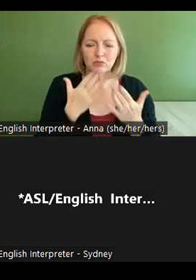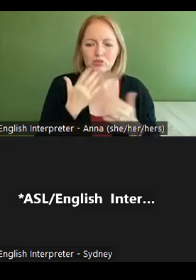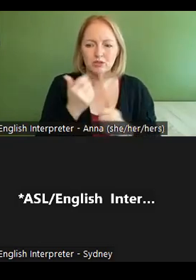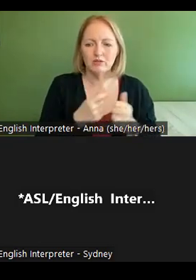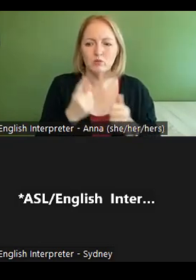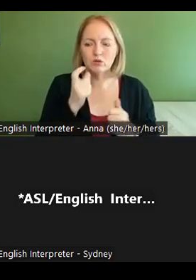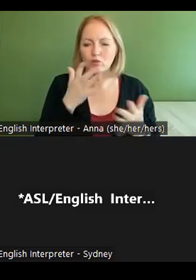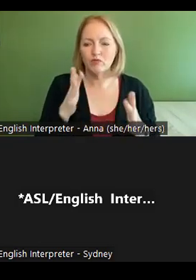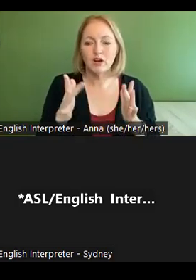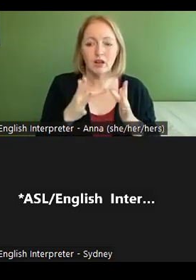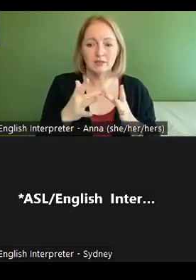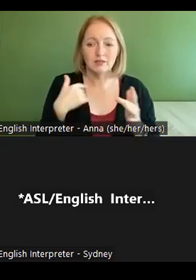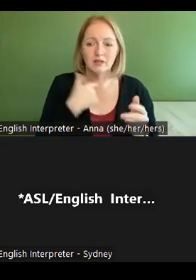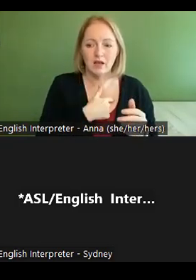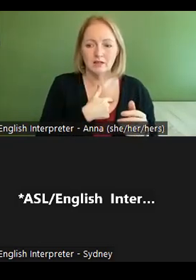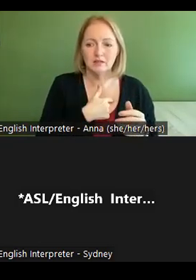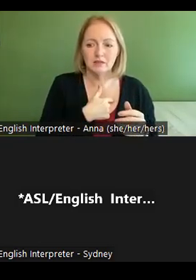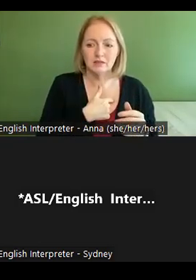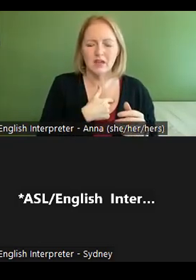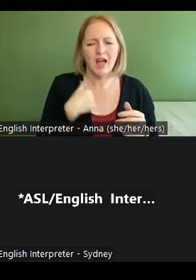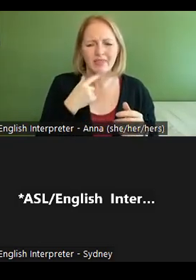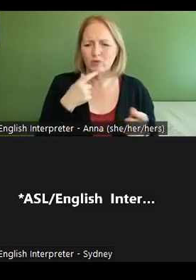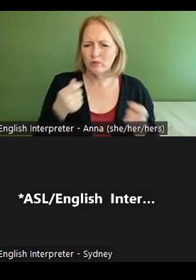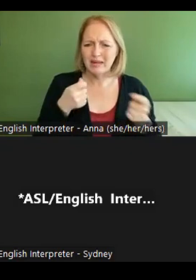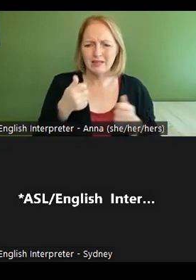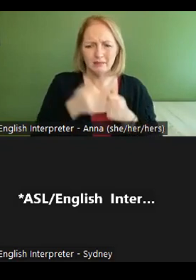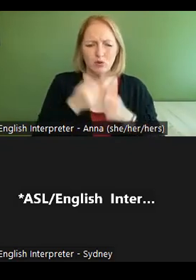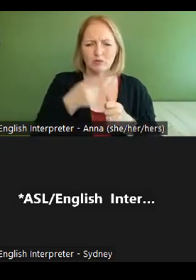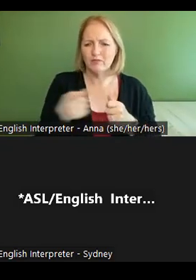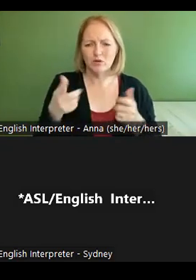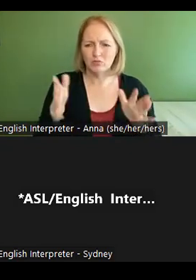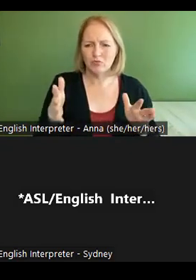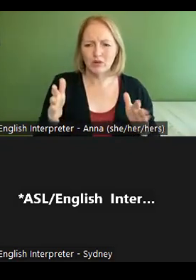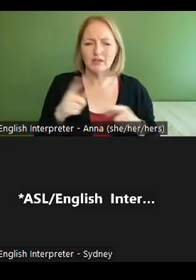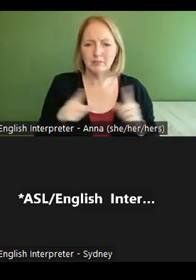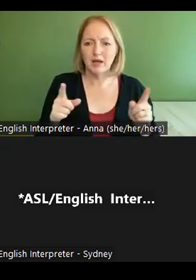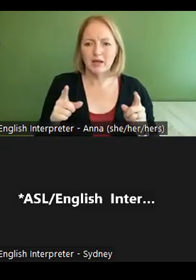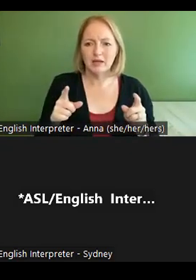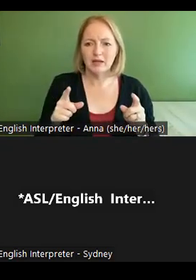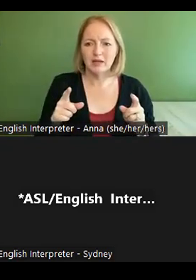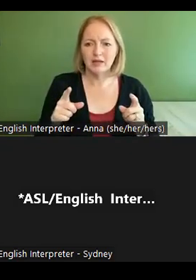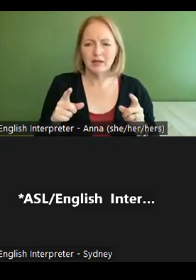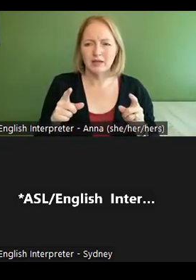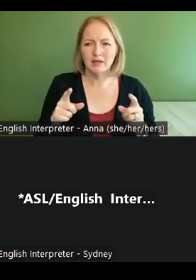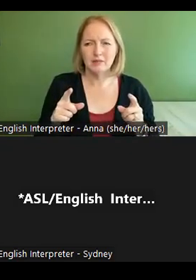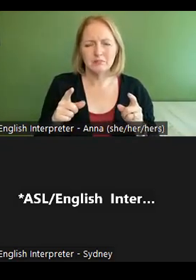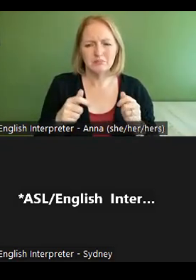already contacted us. I think we've been handling most of those already, but I do have to say that most